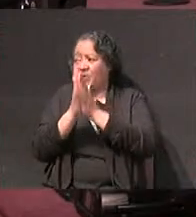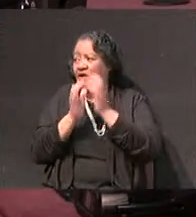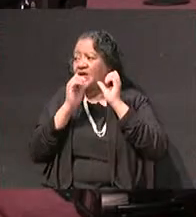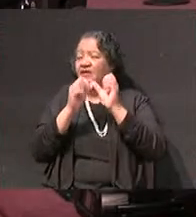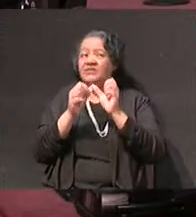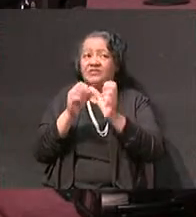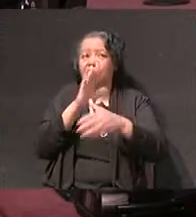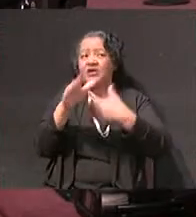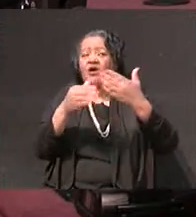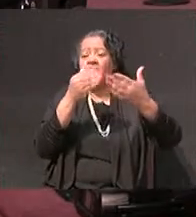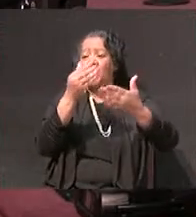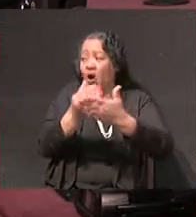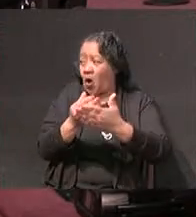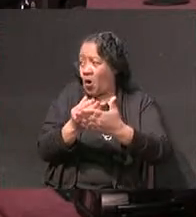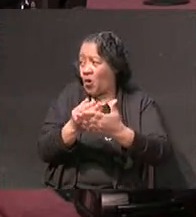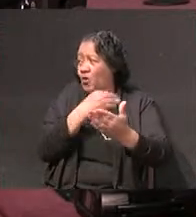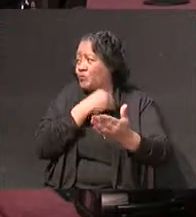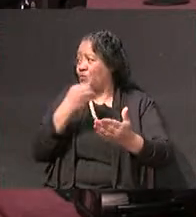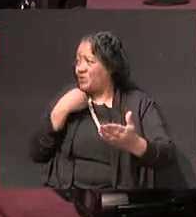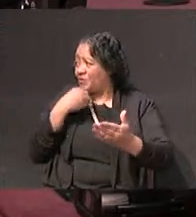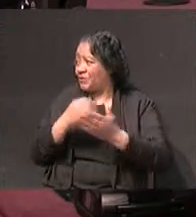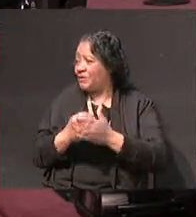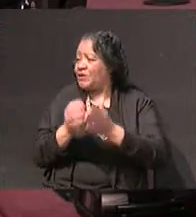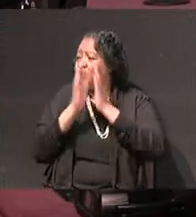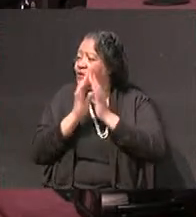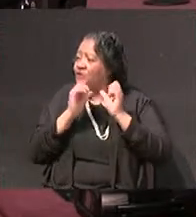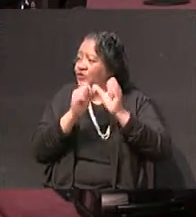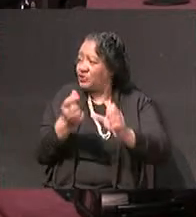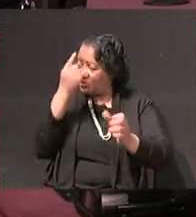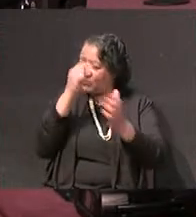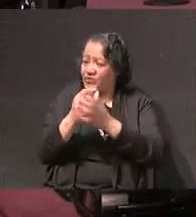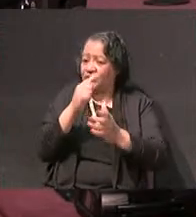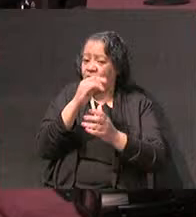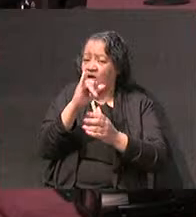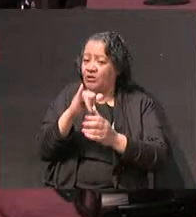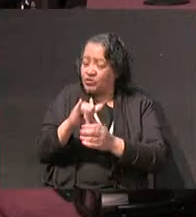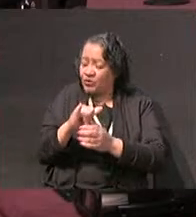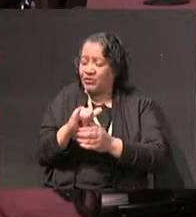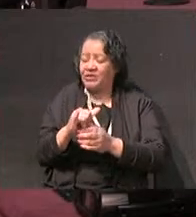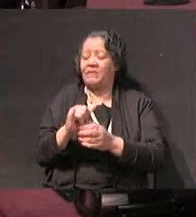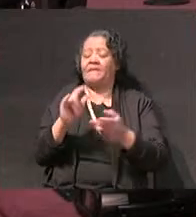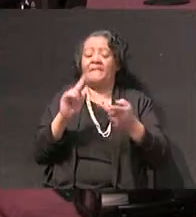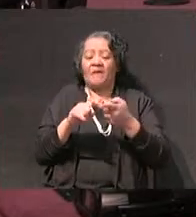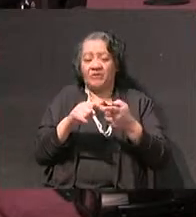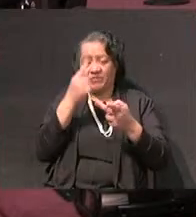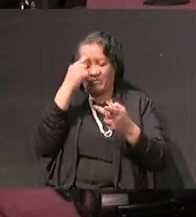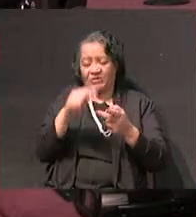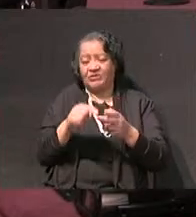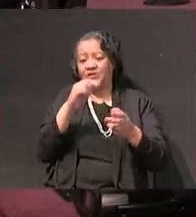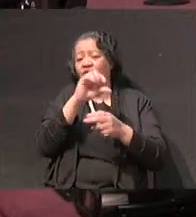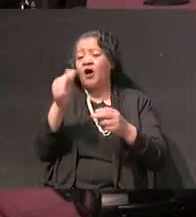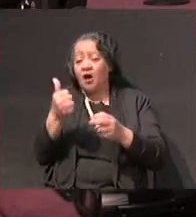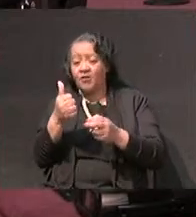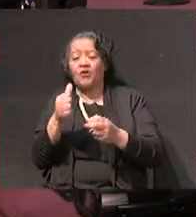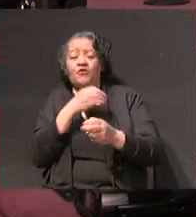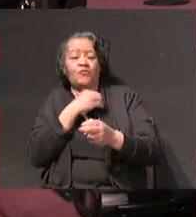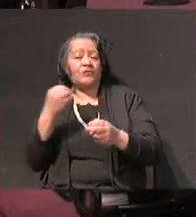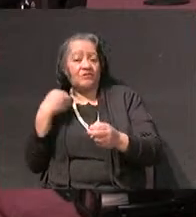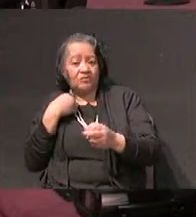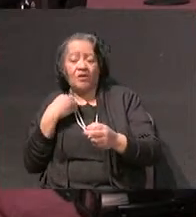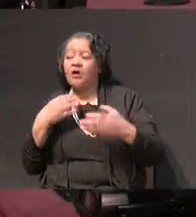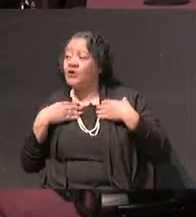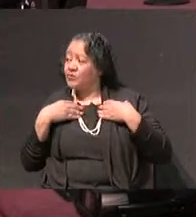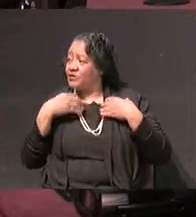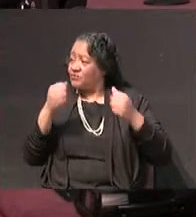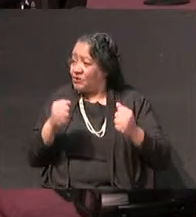who was recently hospitalized. We continue to pray for Tony Wilson Browder. And for Wanda McKinney, who is recovering